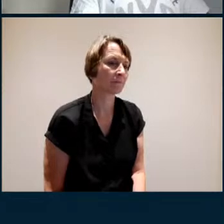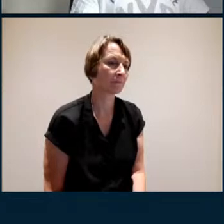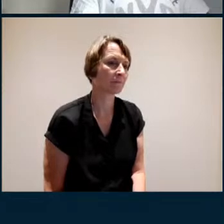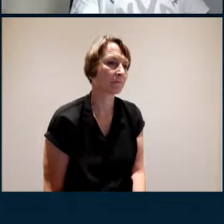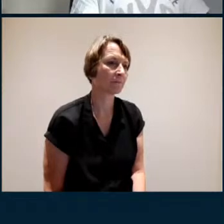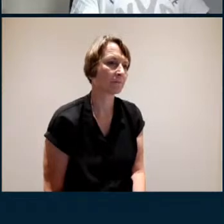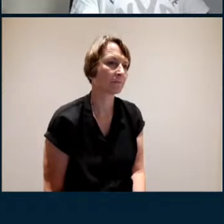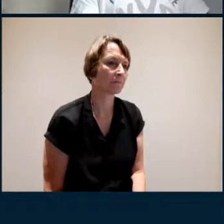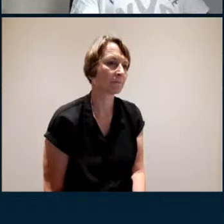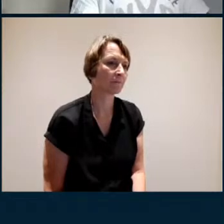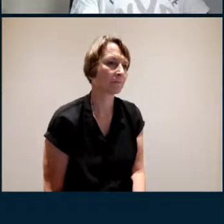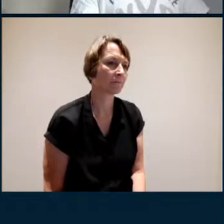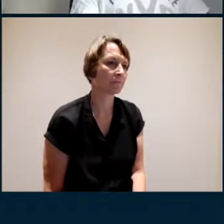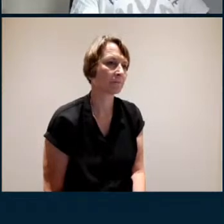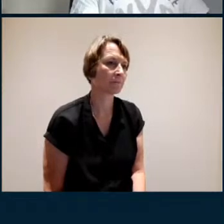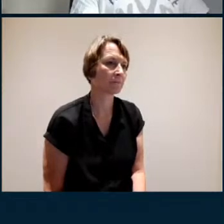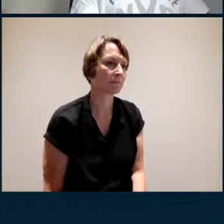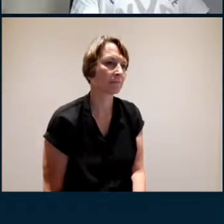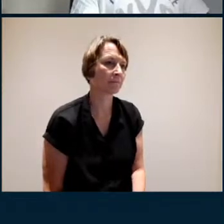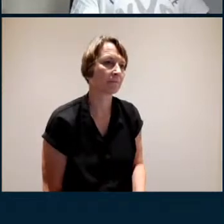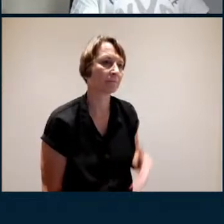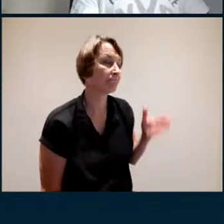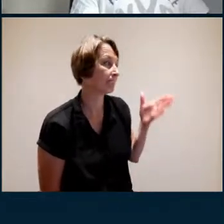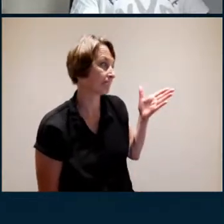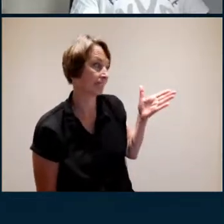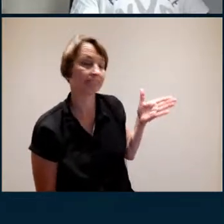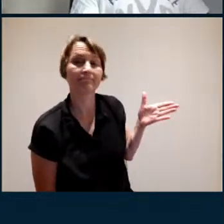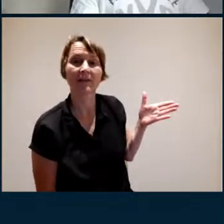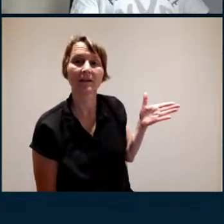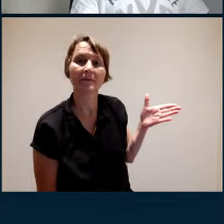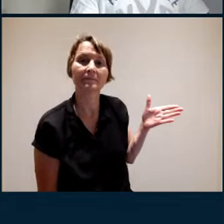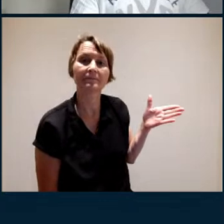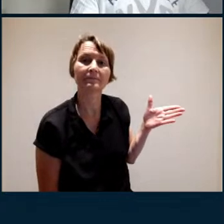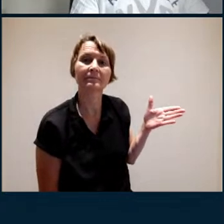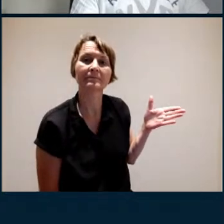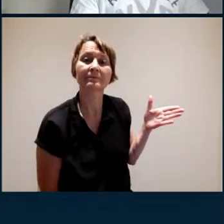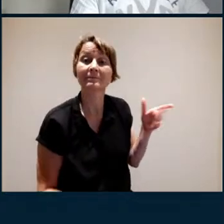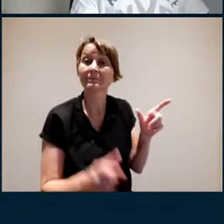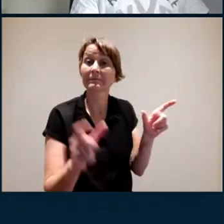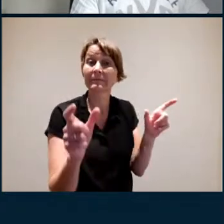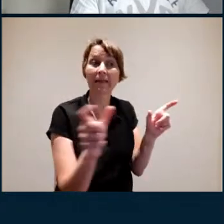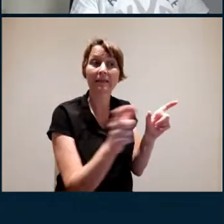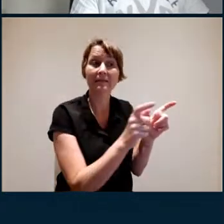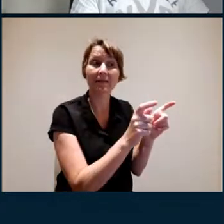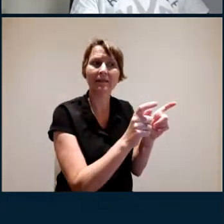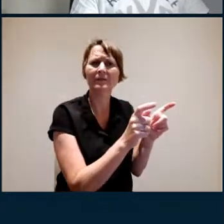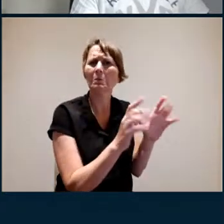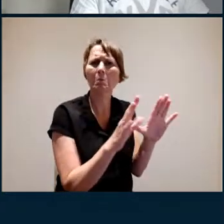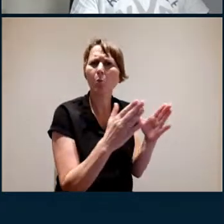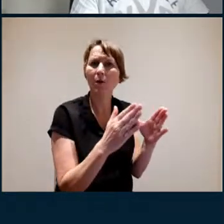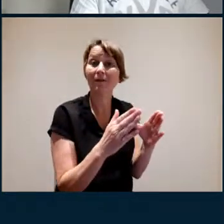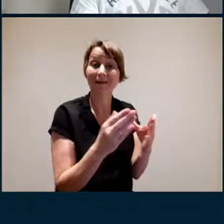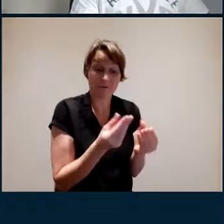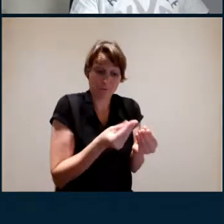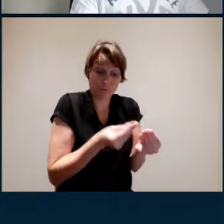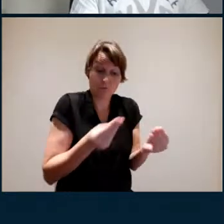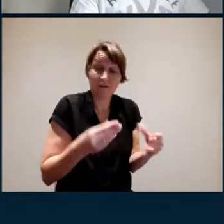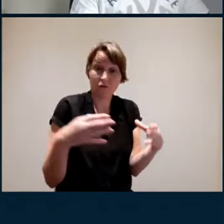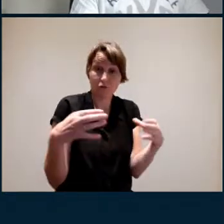All right, so there's a logic app extension. What it does is it takes the resource group where we want to host the logic